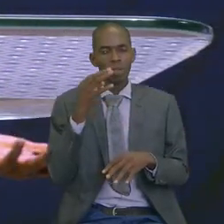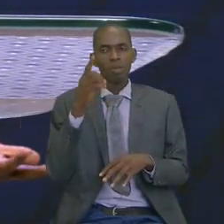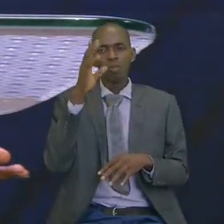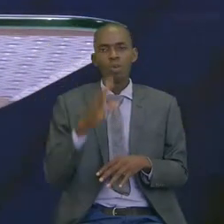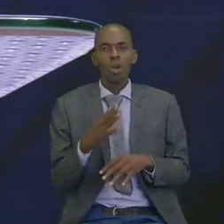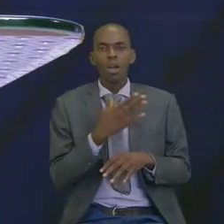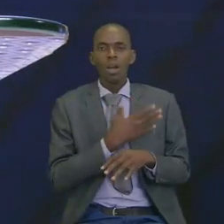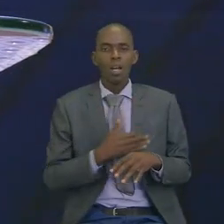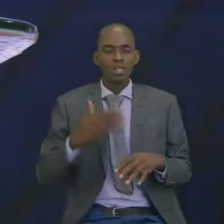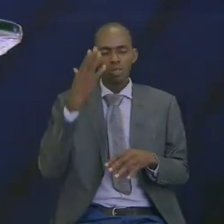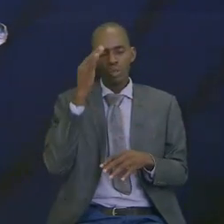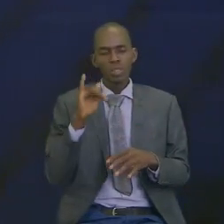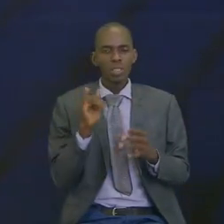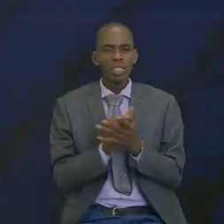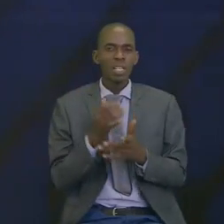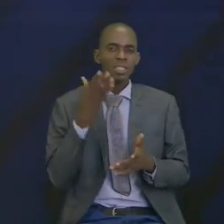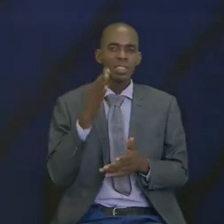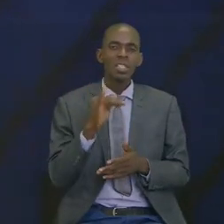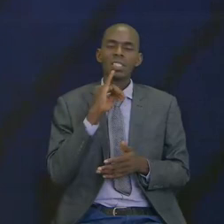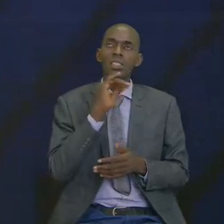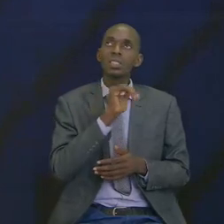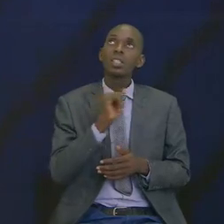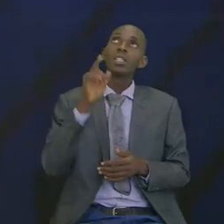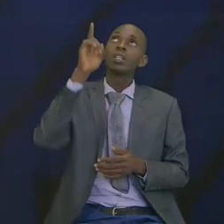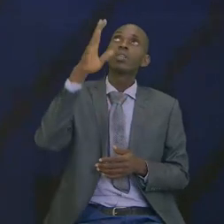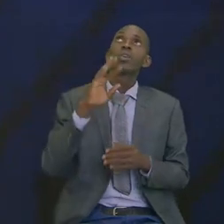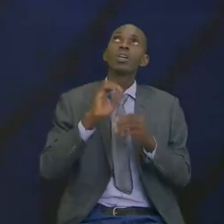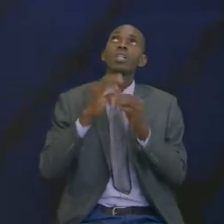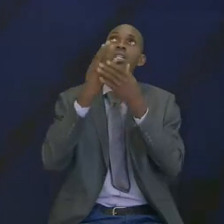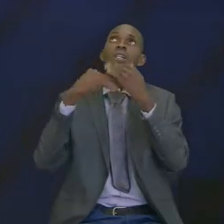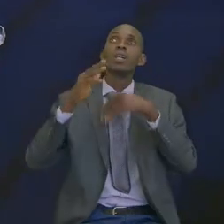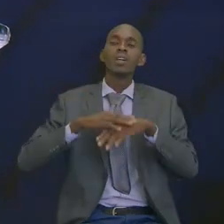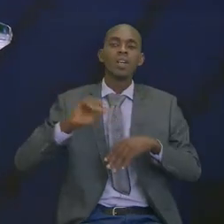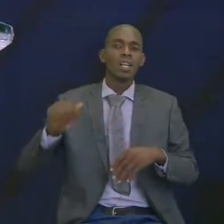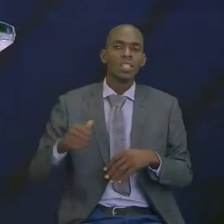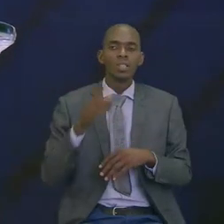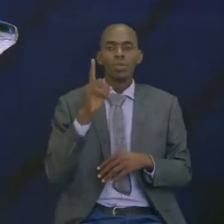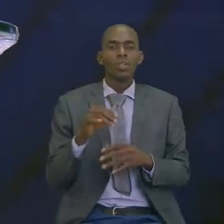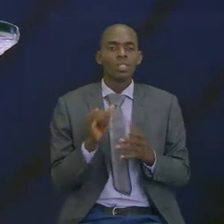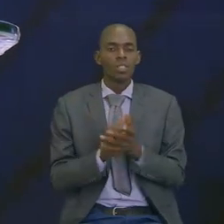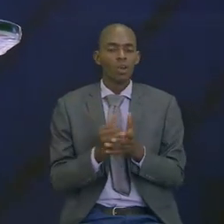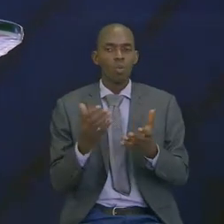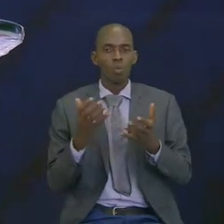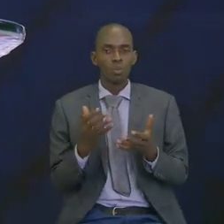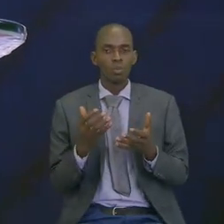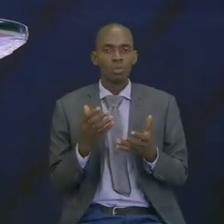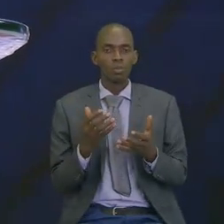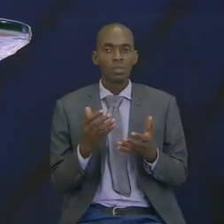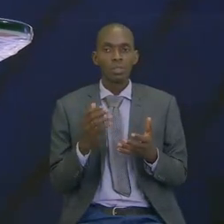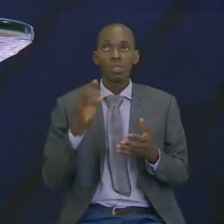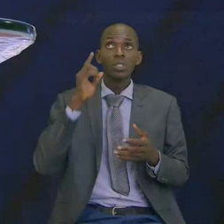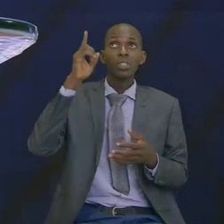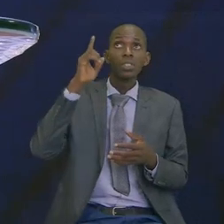a God in heaven, and that God of heaven, anyone that walks in pride, he, the God of heaven,